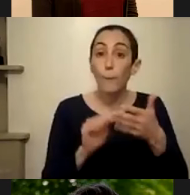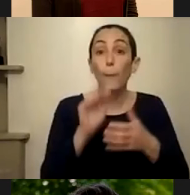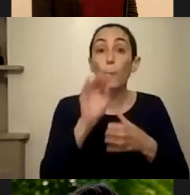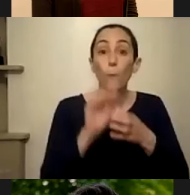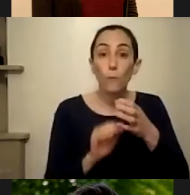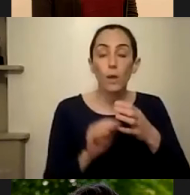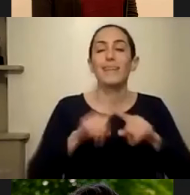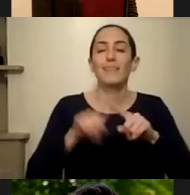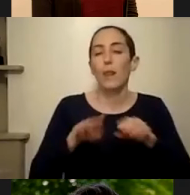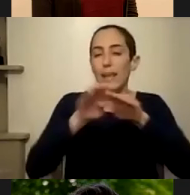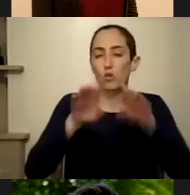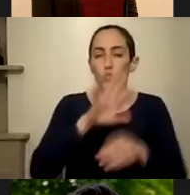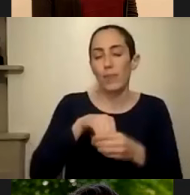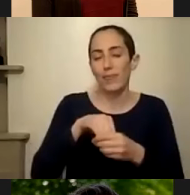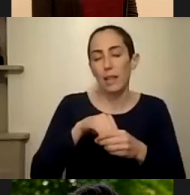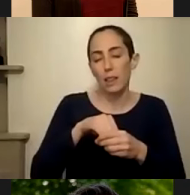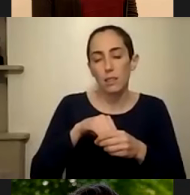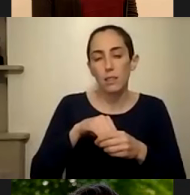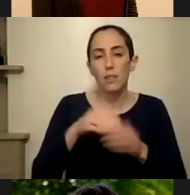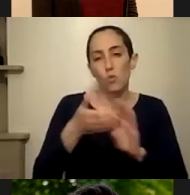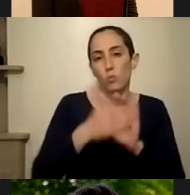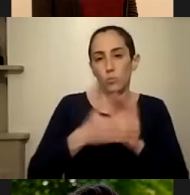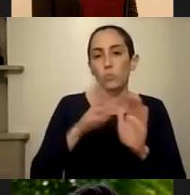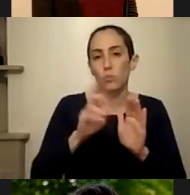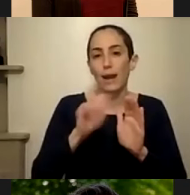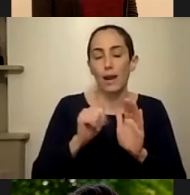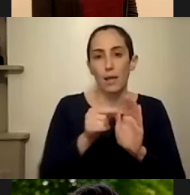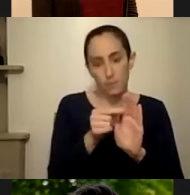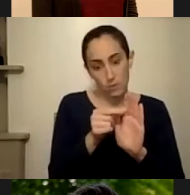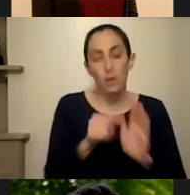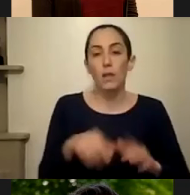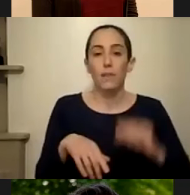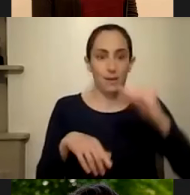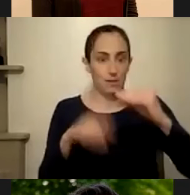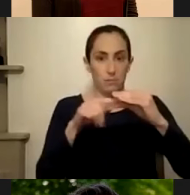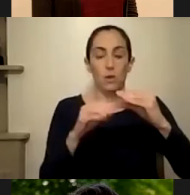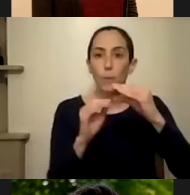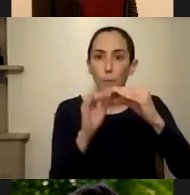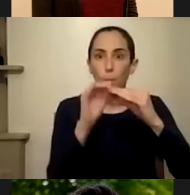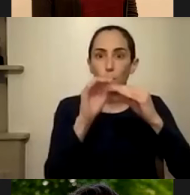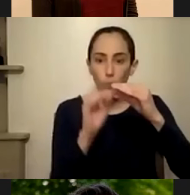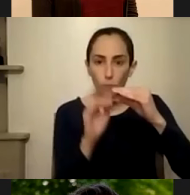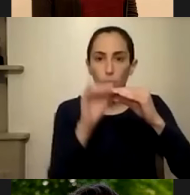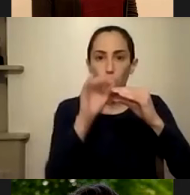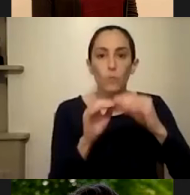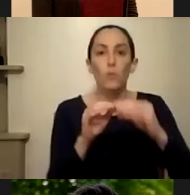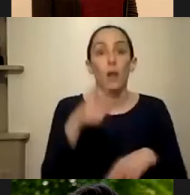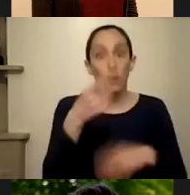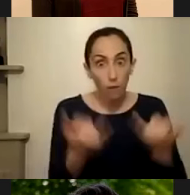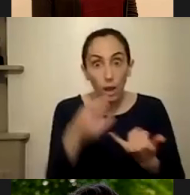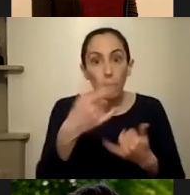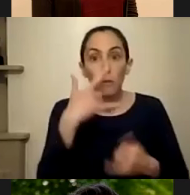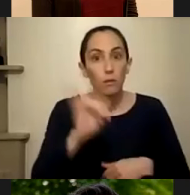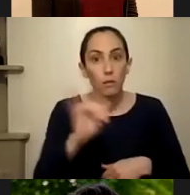layers as they undergo in different phases of the cell cycle. So this is good news. This tells